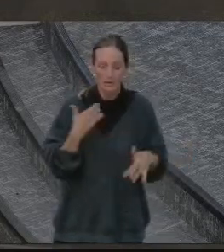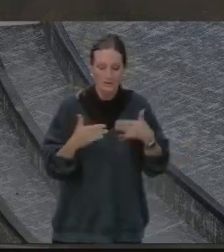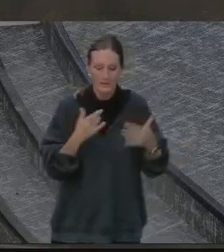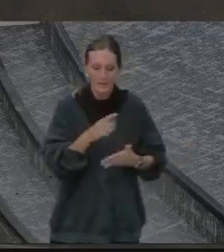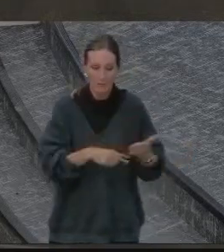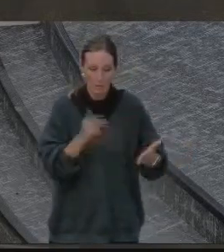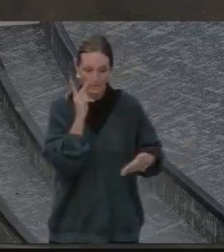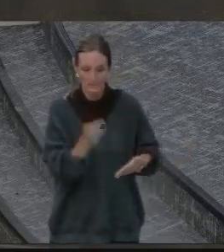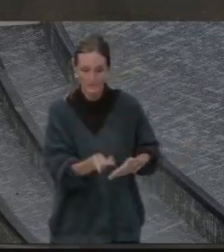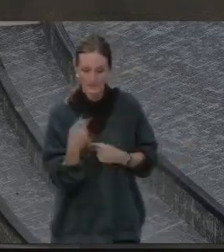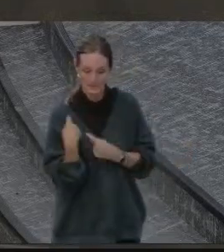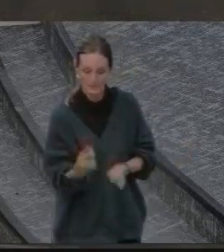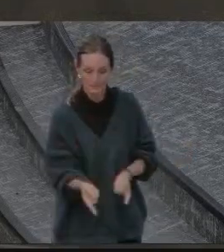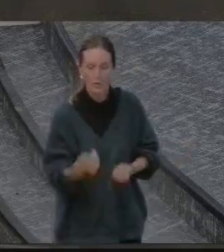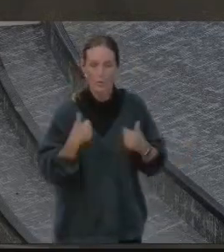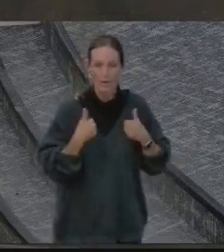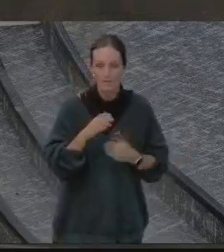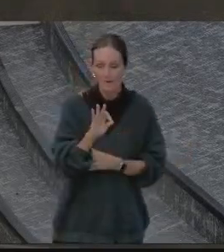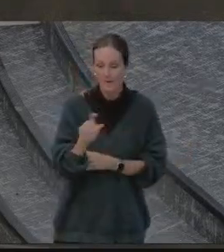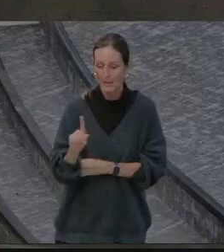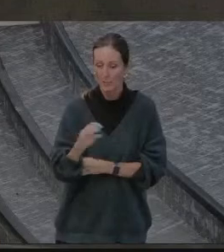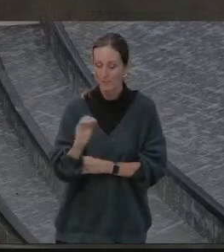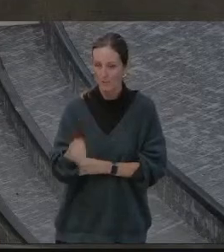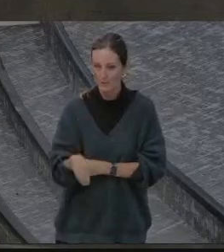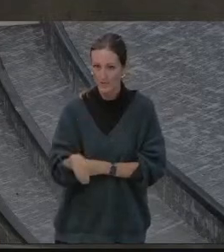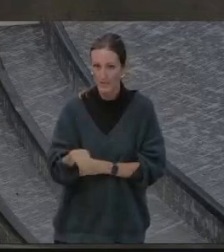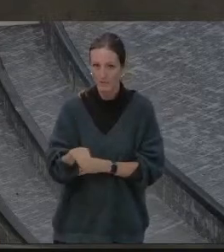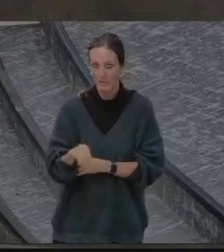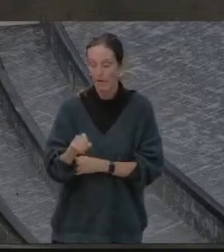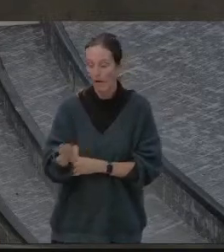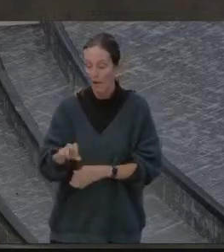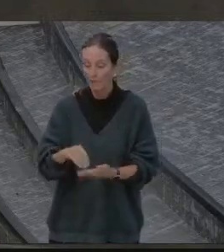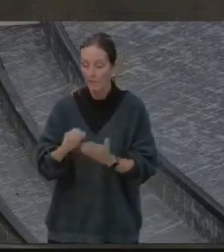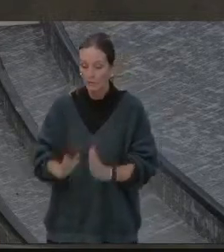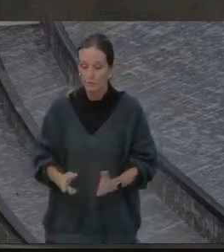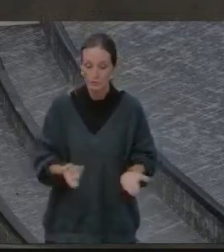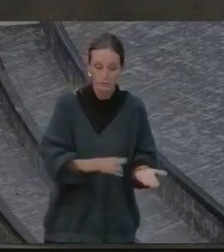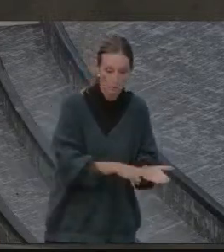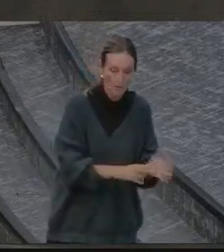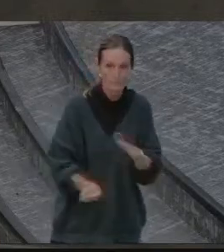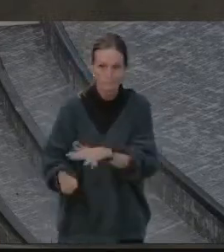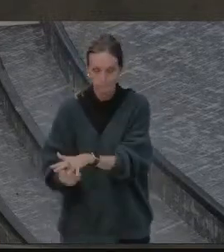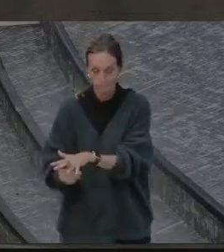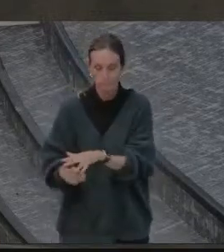had 91% of those enrolled. Present, we have